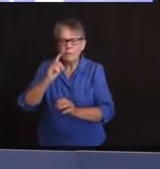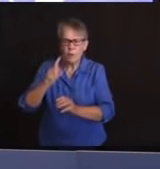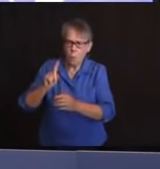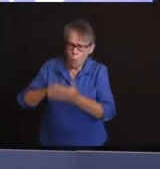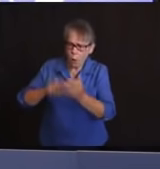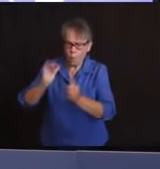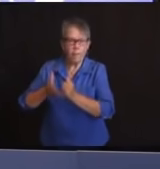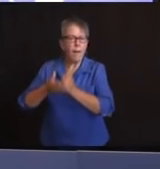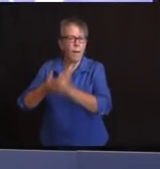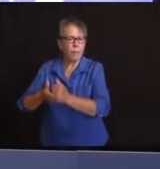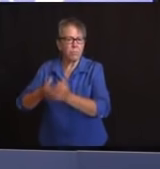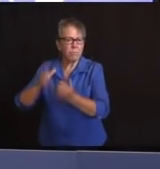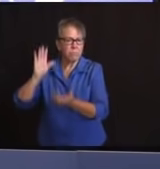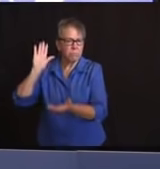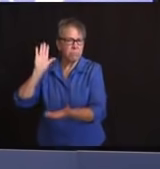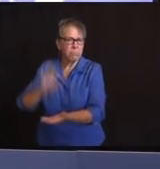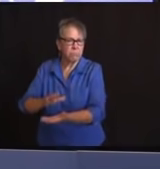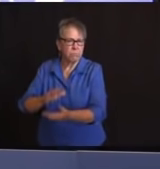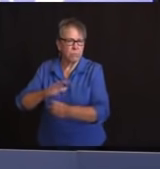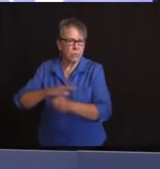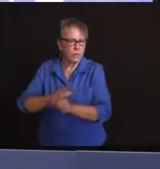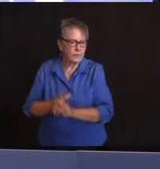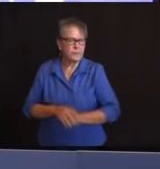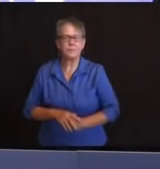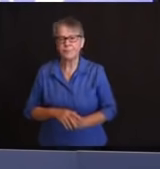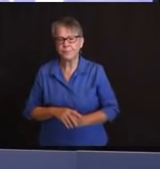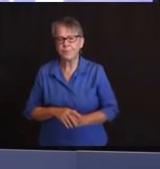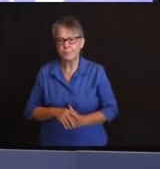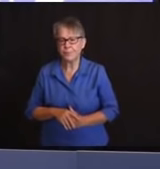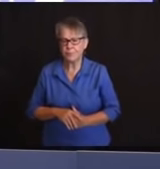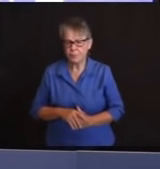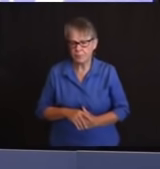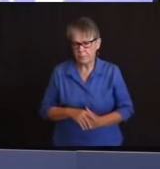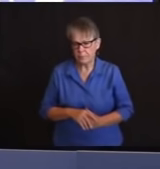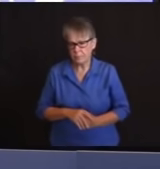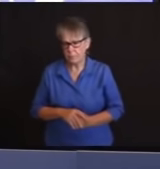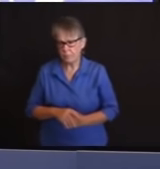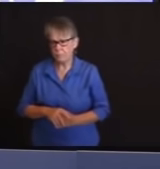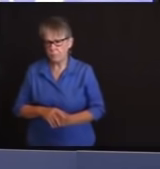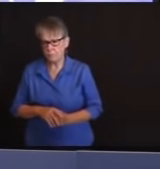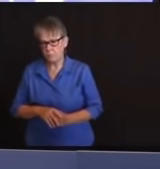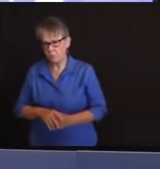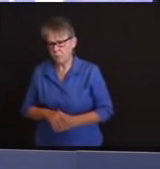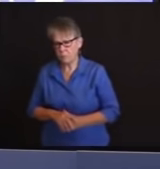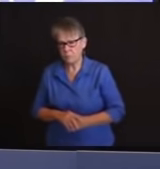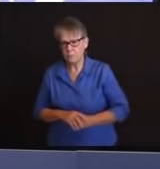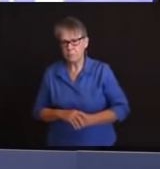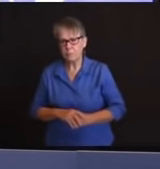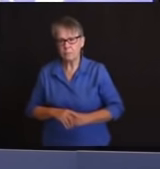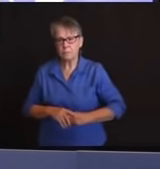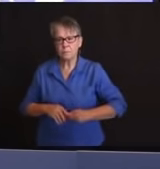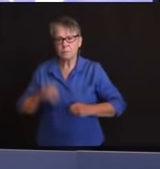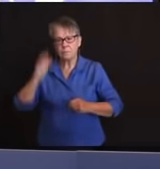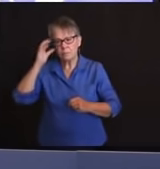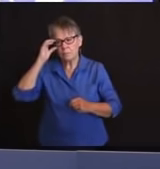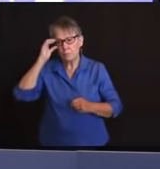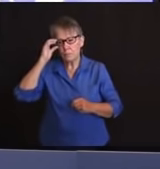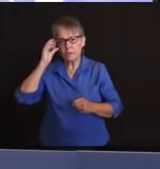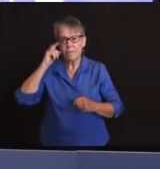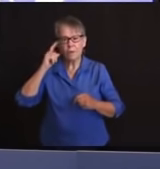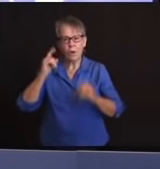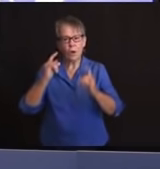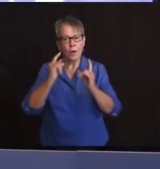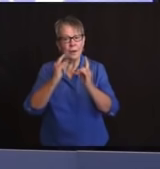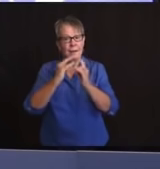camper, and 4 staff. So 746 camps, 4 outbreaks. 5